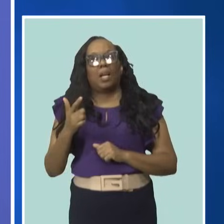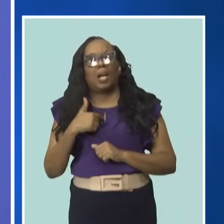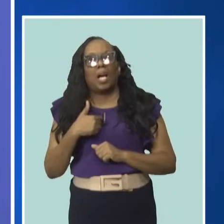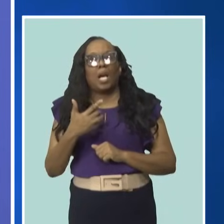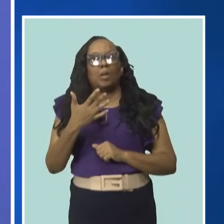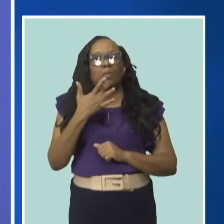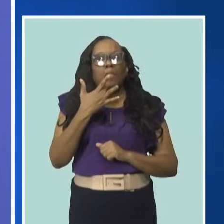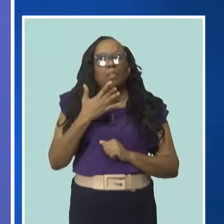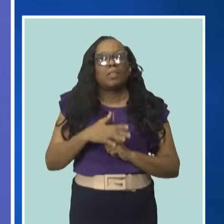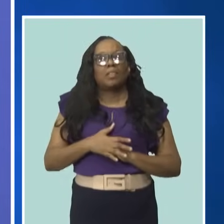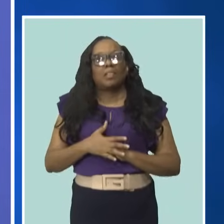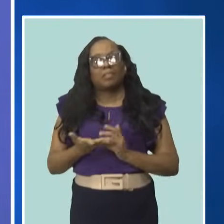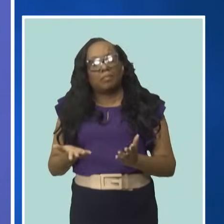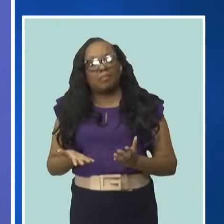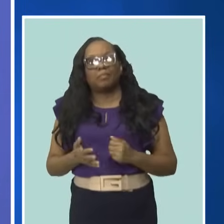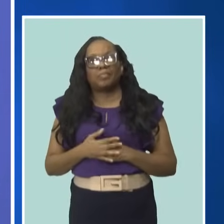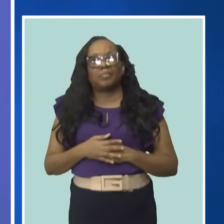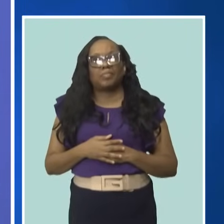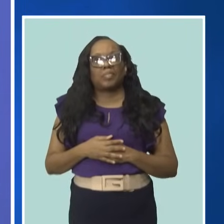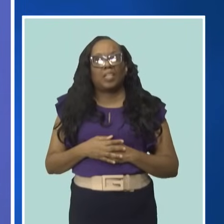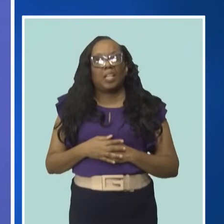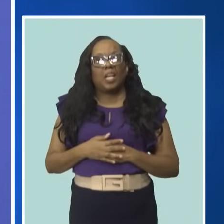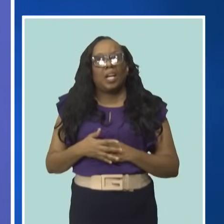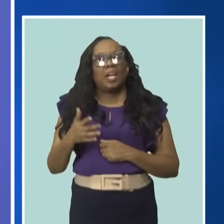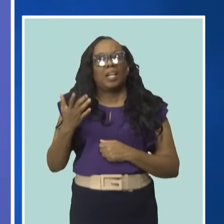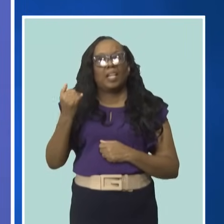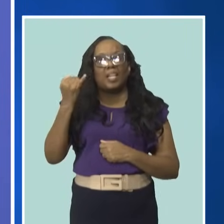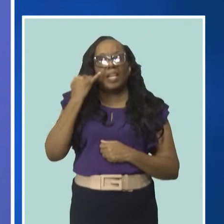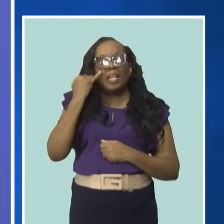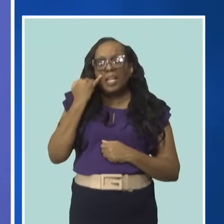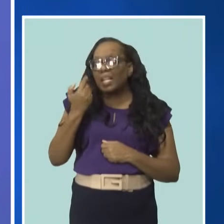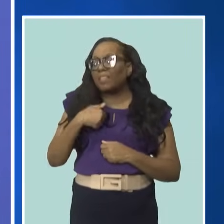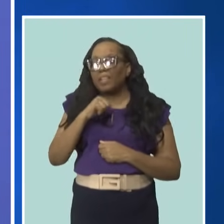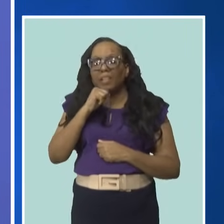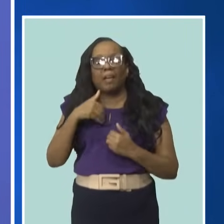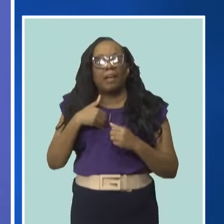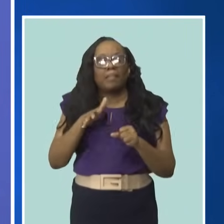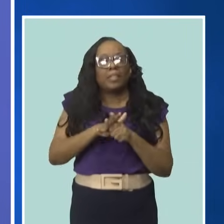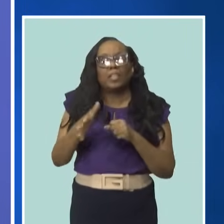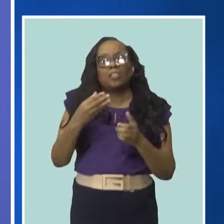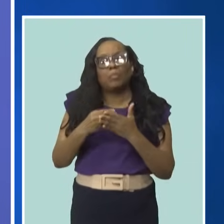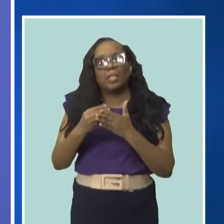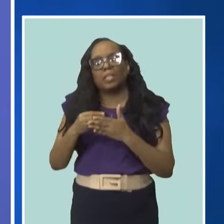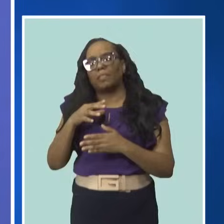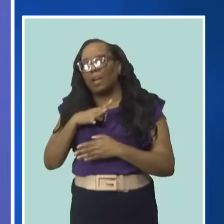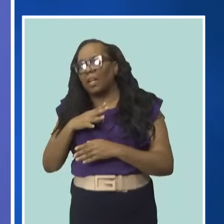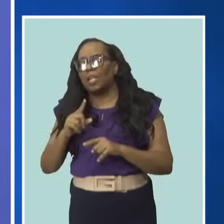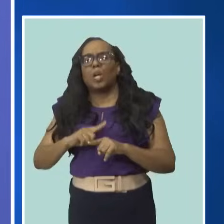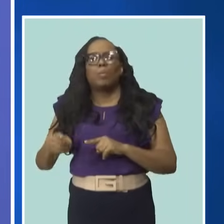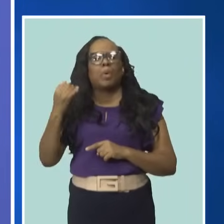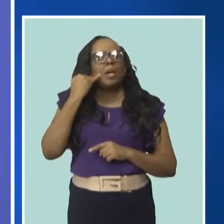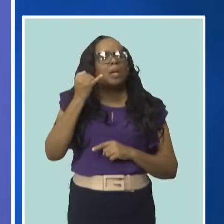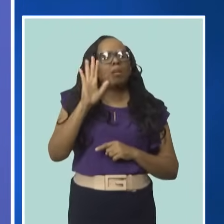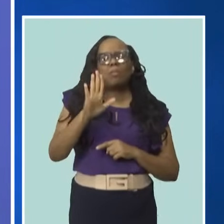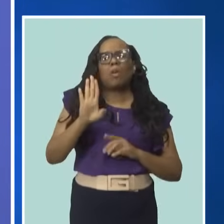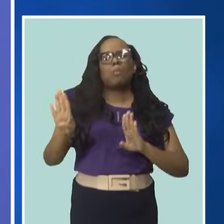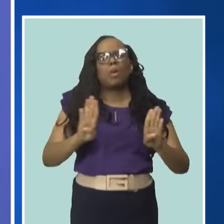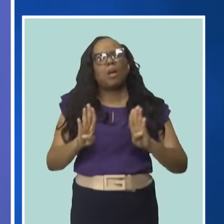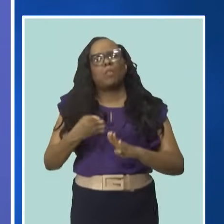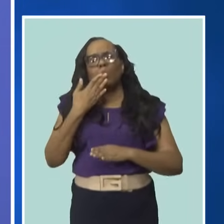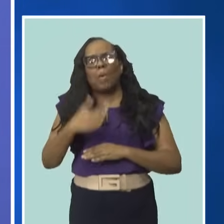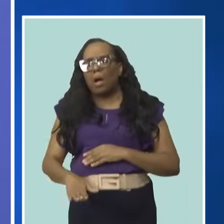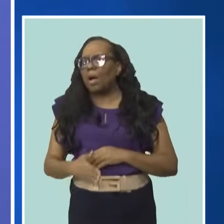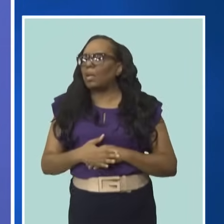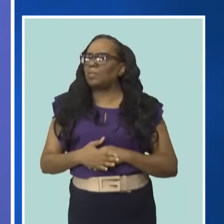be short on cash than short on character. You see what I mean, everybody? You've got to commit to the process. And then I did some research. Since this school is